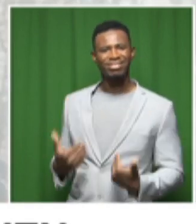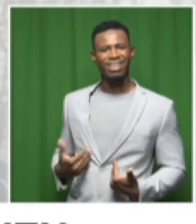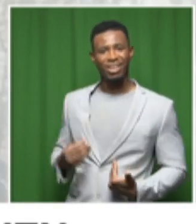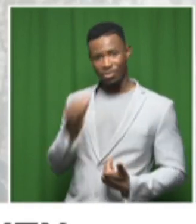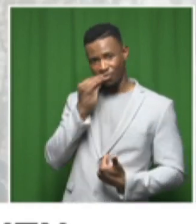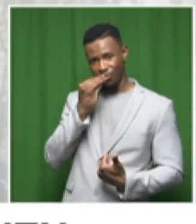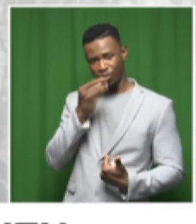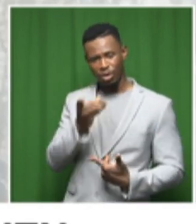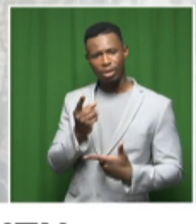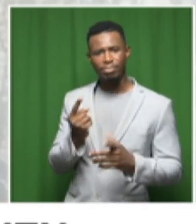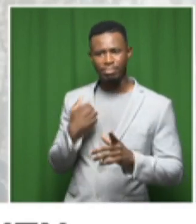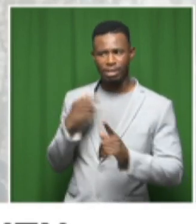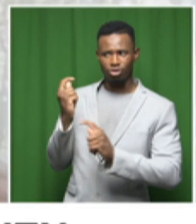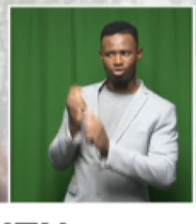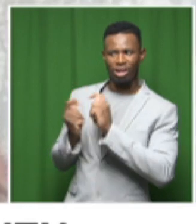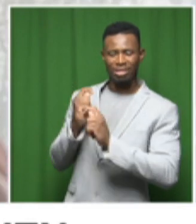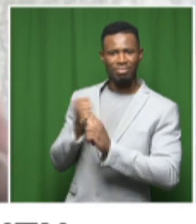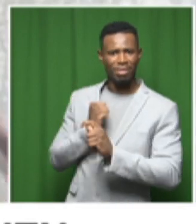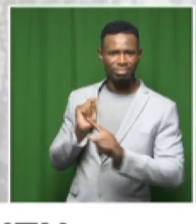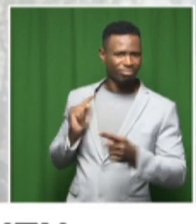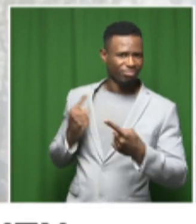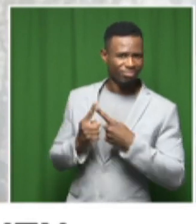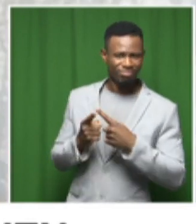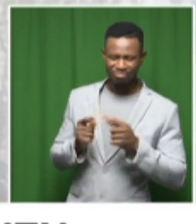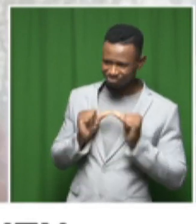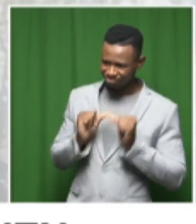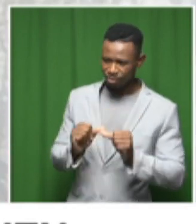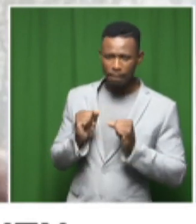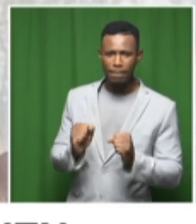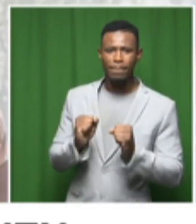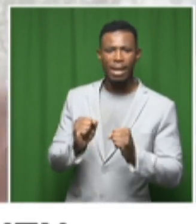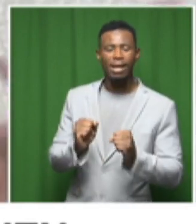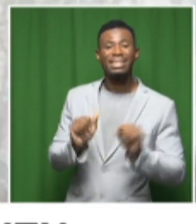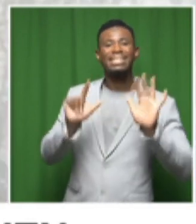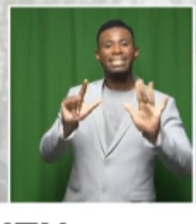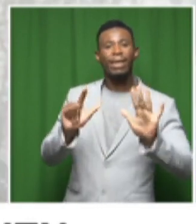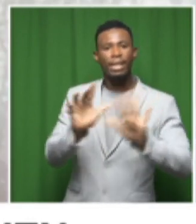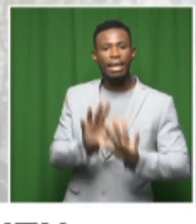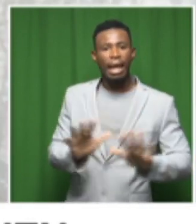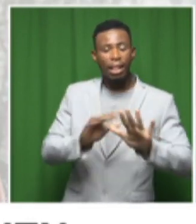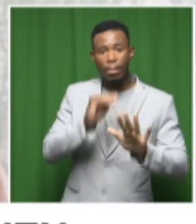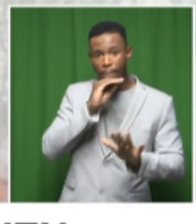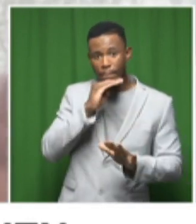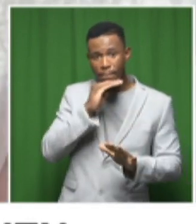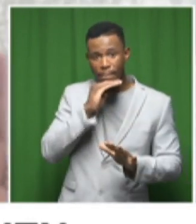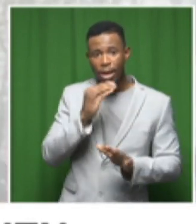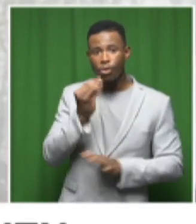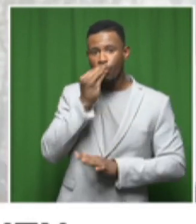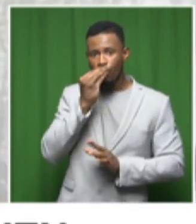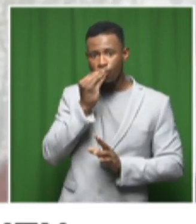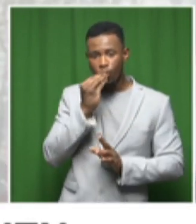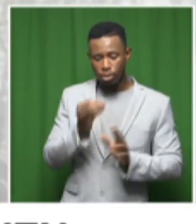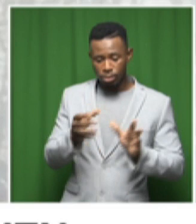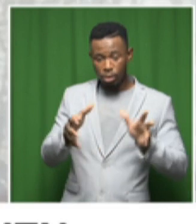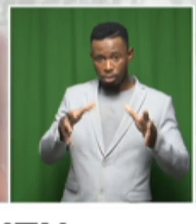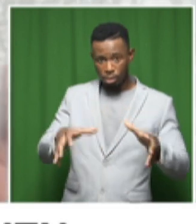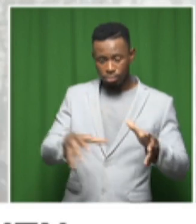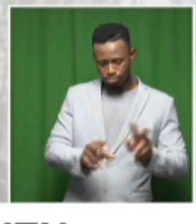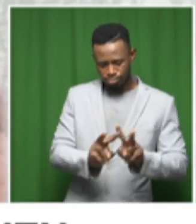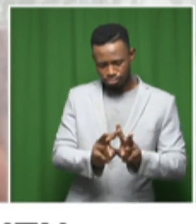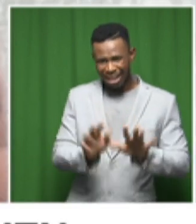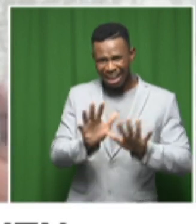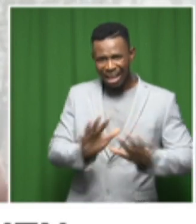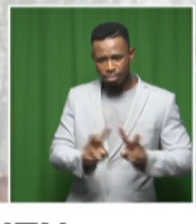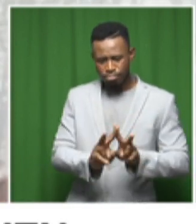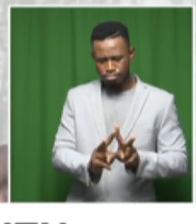thing that I'm very big on social media, that still keeping that 7 colors at home. So I love making Sunday meals